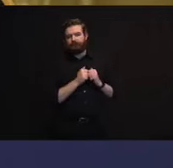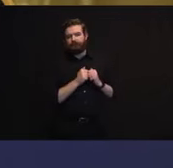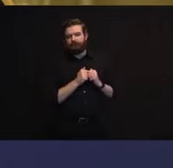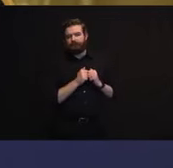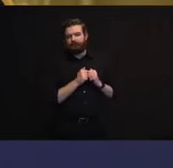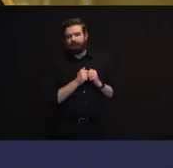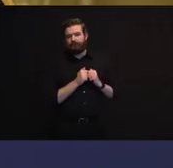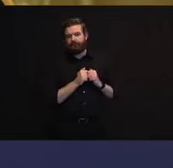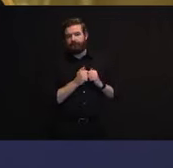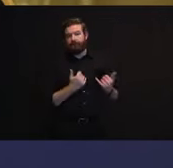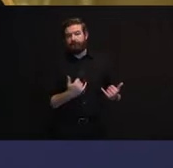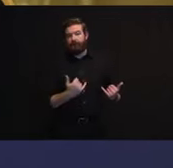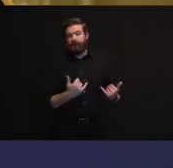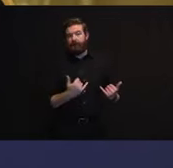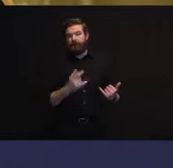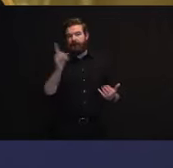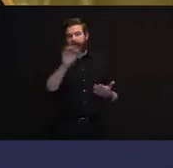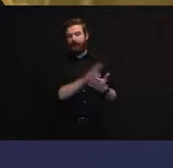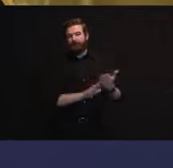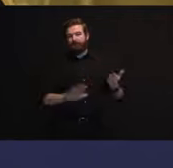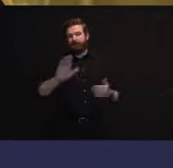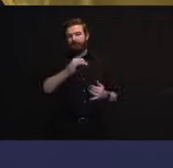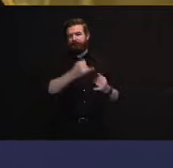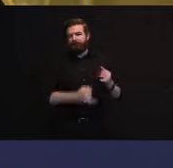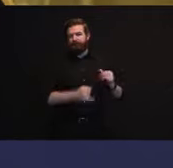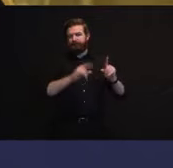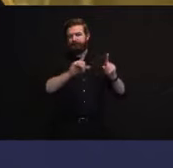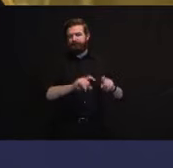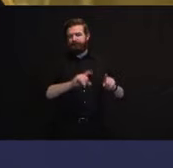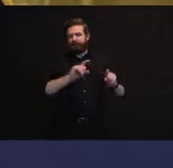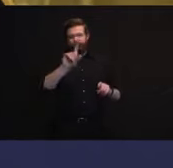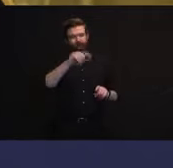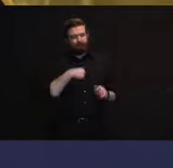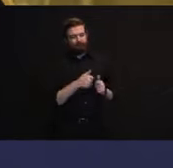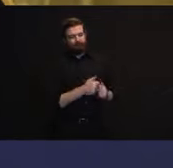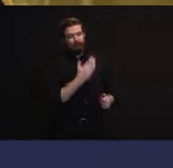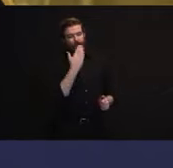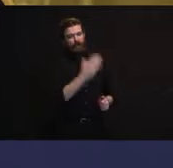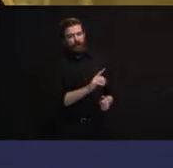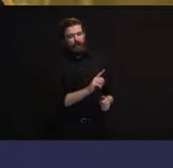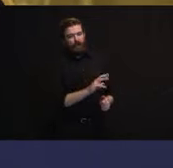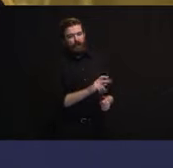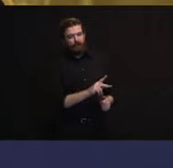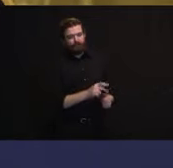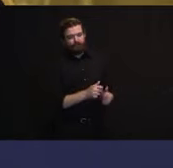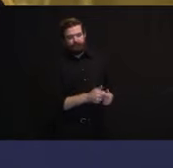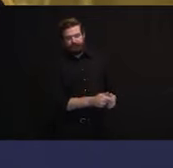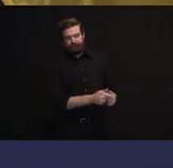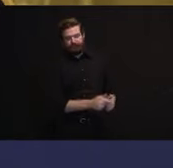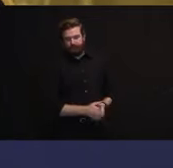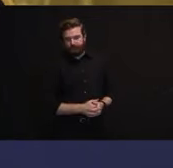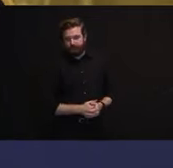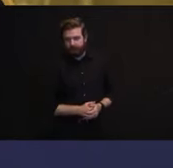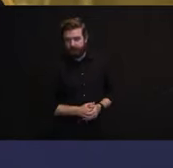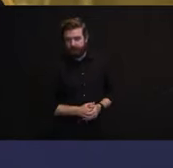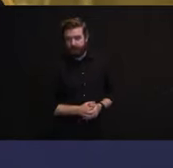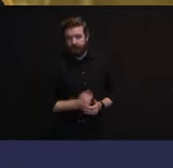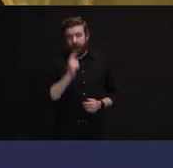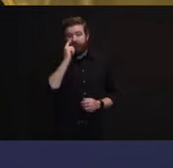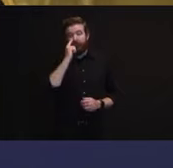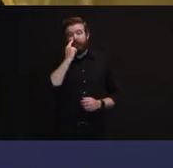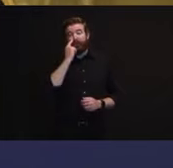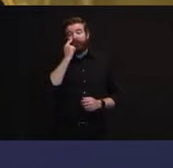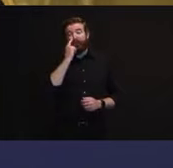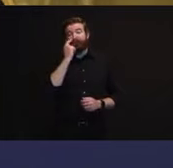not sure where the hospitals, how that got out there, and I made a decision before coming over here. I would refer to the first